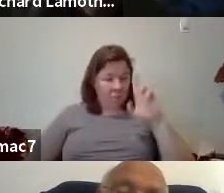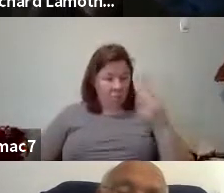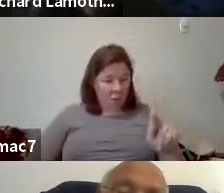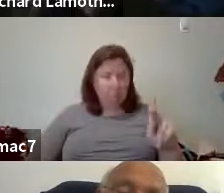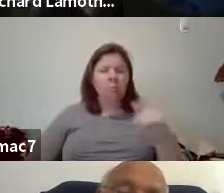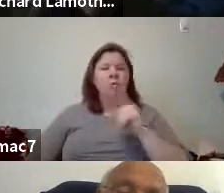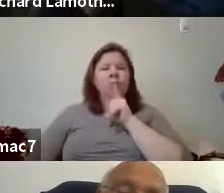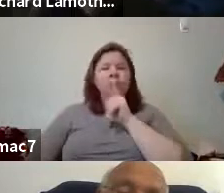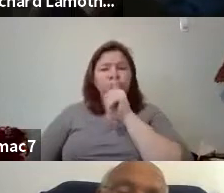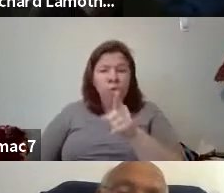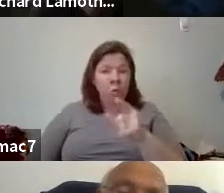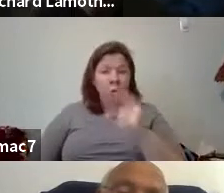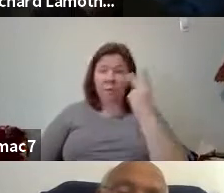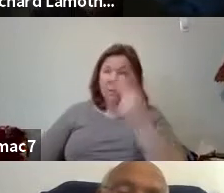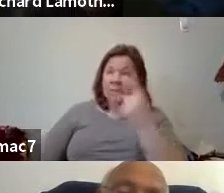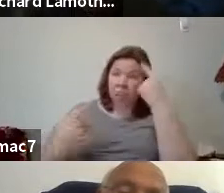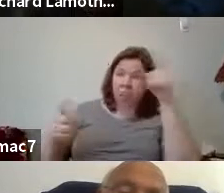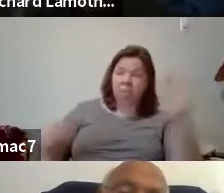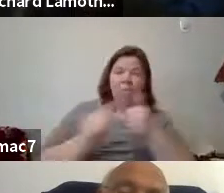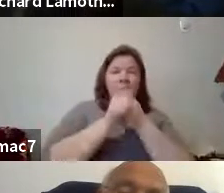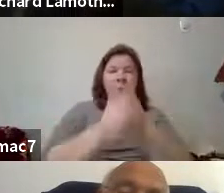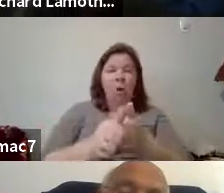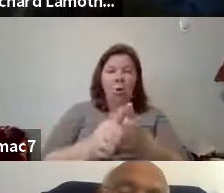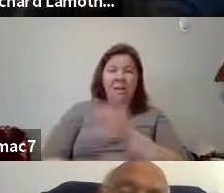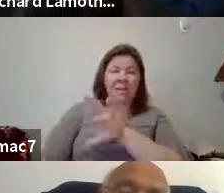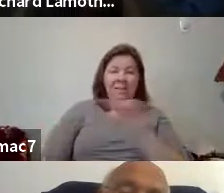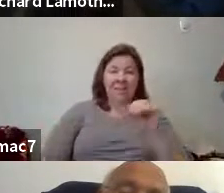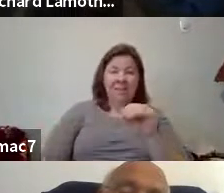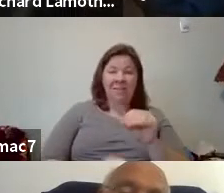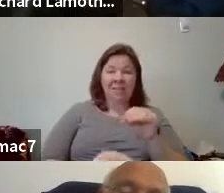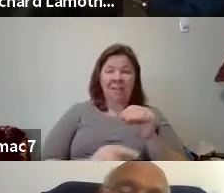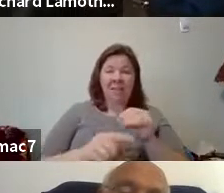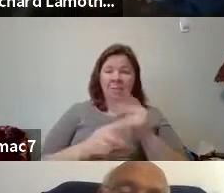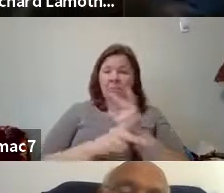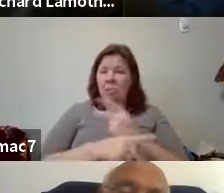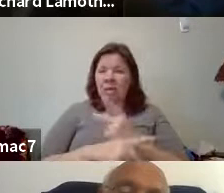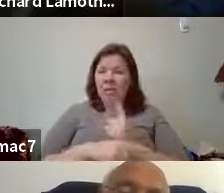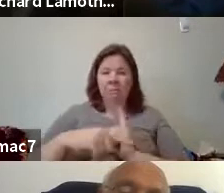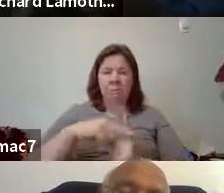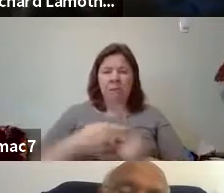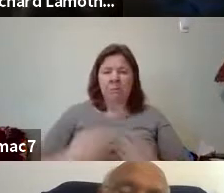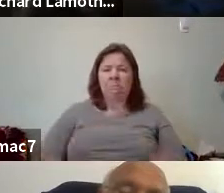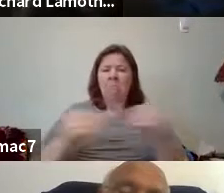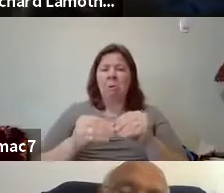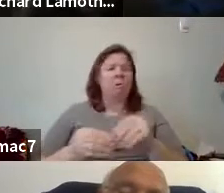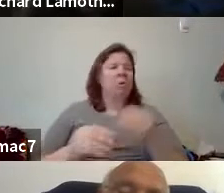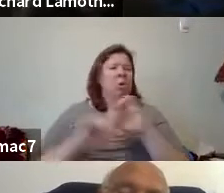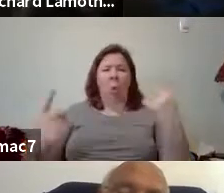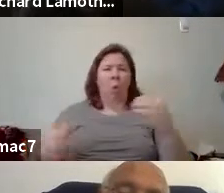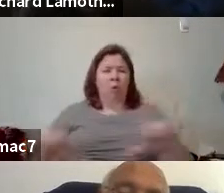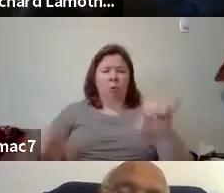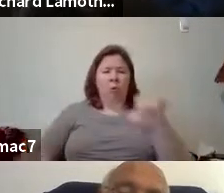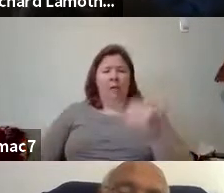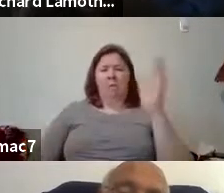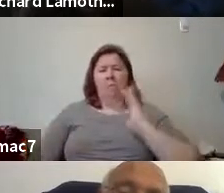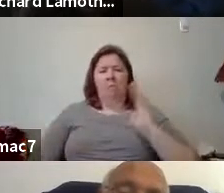you follow it. The number of products, 50 products plus more coming, nobody's done that before. So that's a reason to